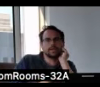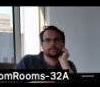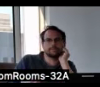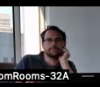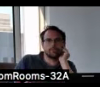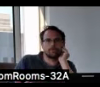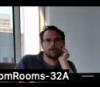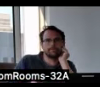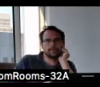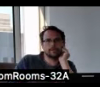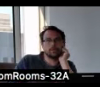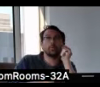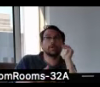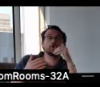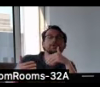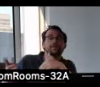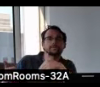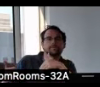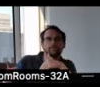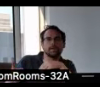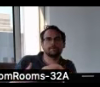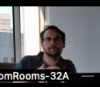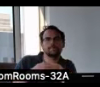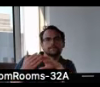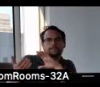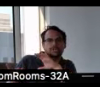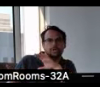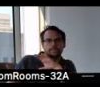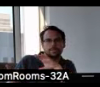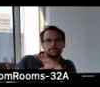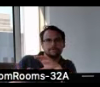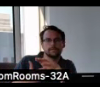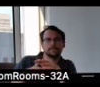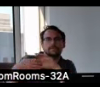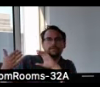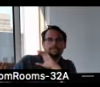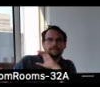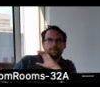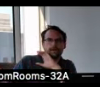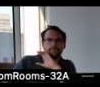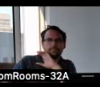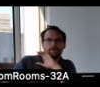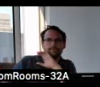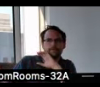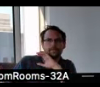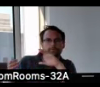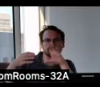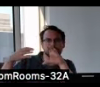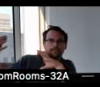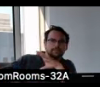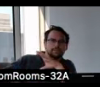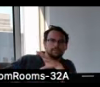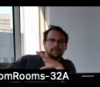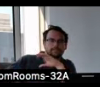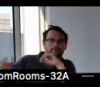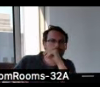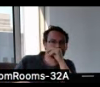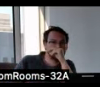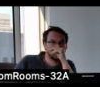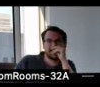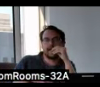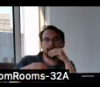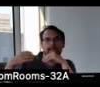We can't as a for-profit, or we could do that as a for-profit, but this is charitable activity. Let's set up a nonprofit that sort of sits next